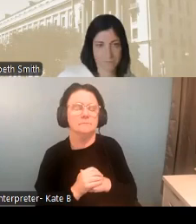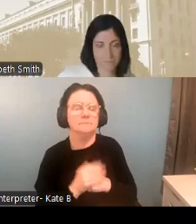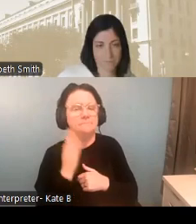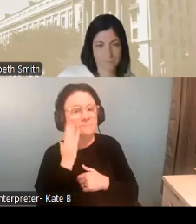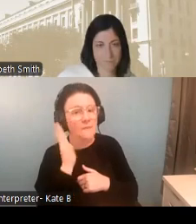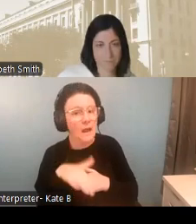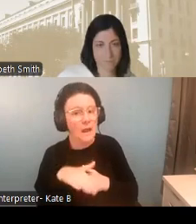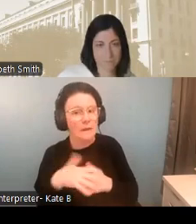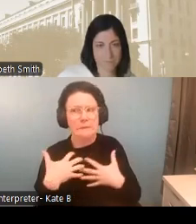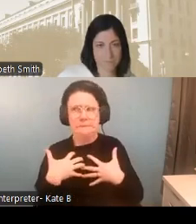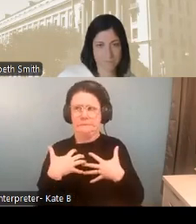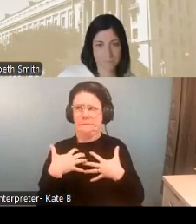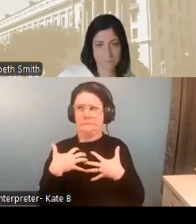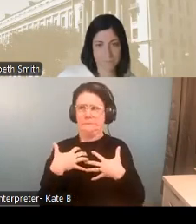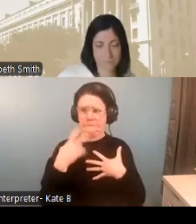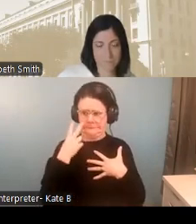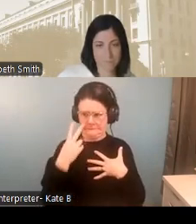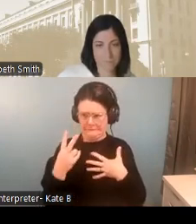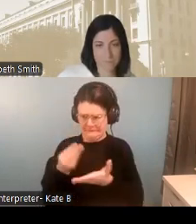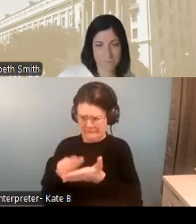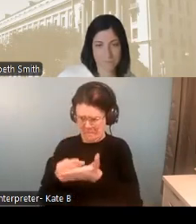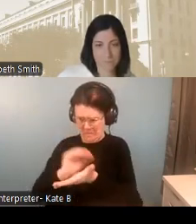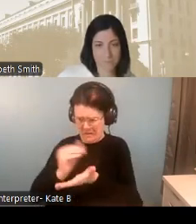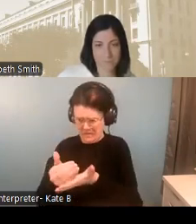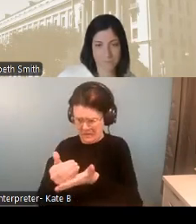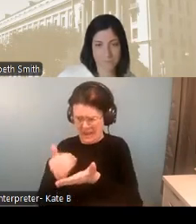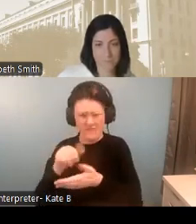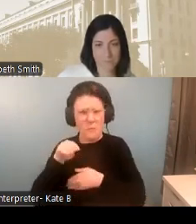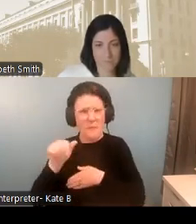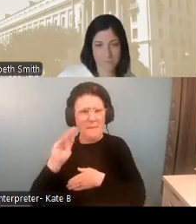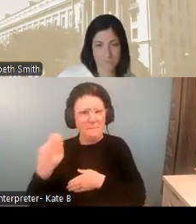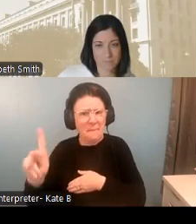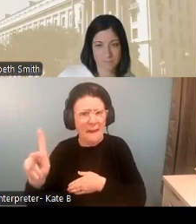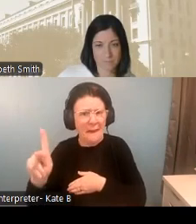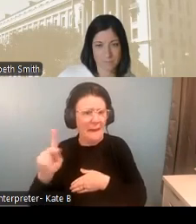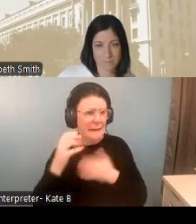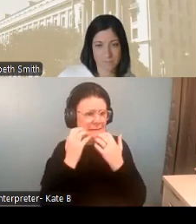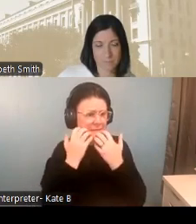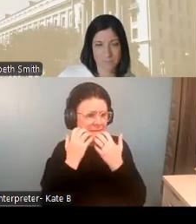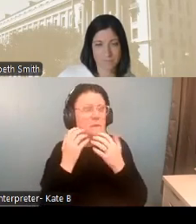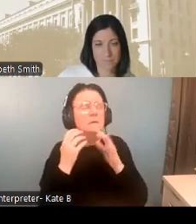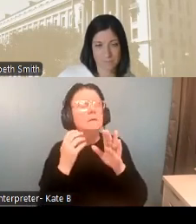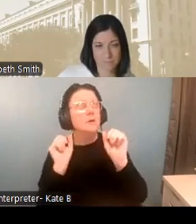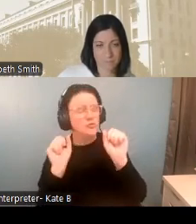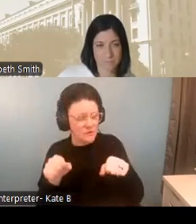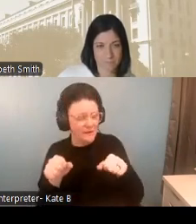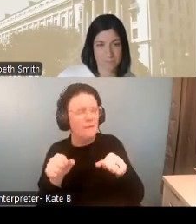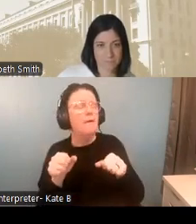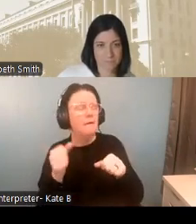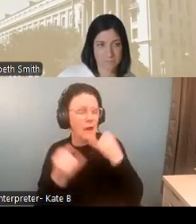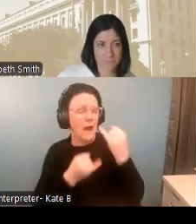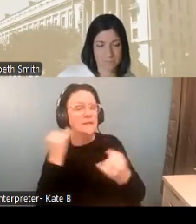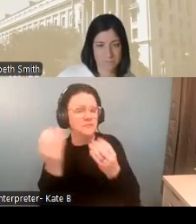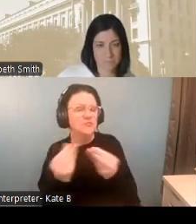a little bit scary when you see a dollar amount associated with something in your audit report, there are various methods to remedy